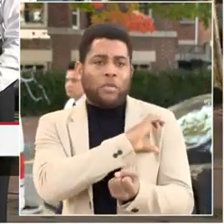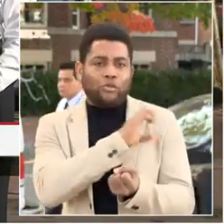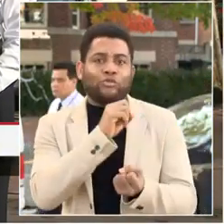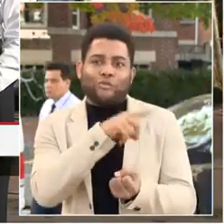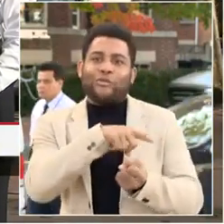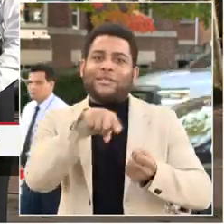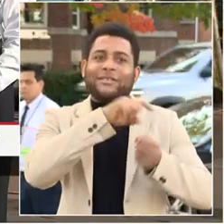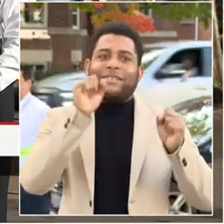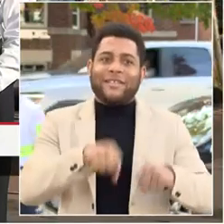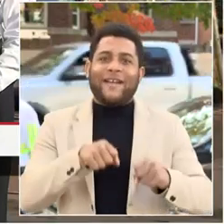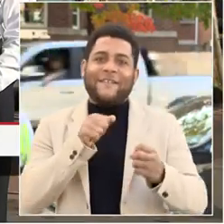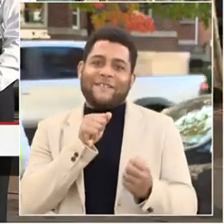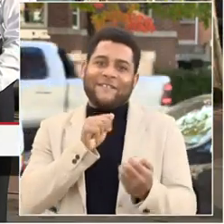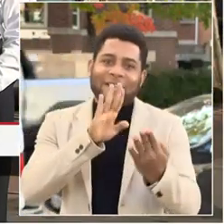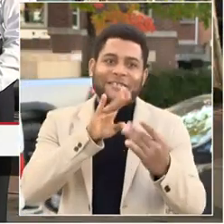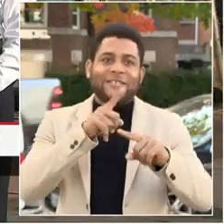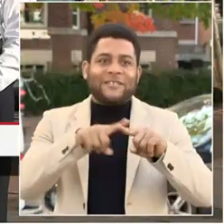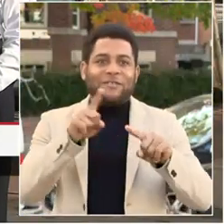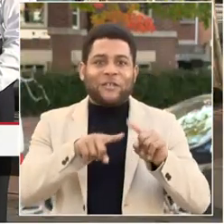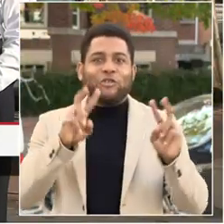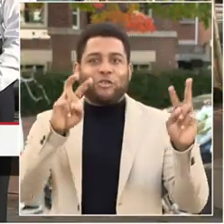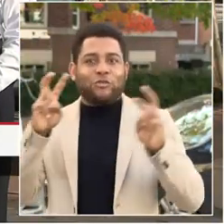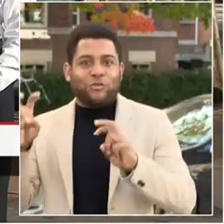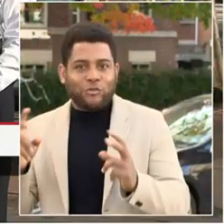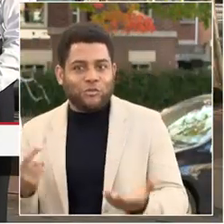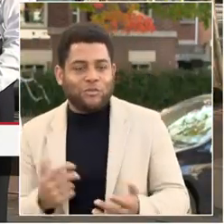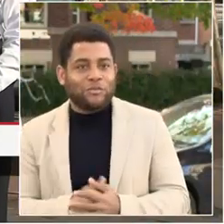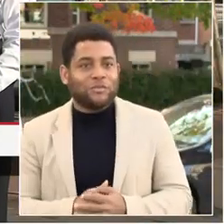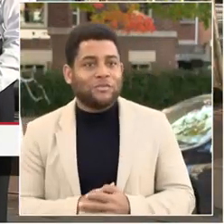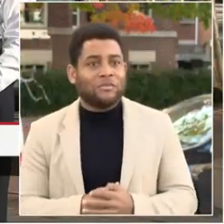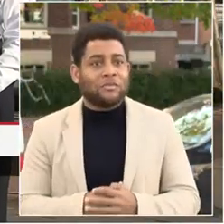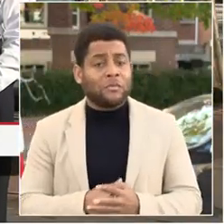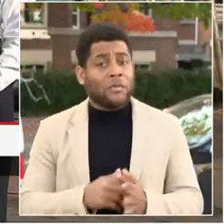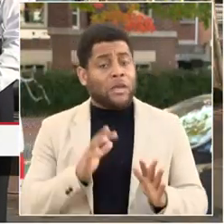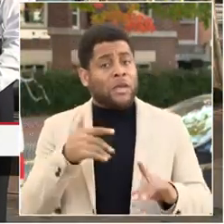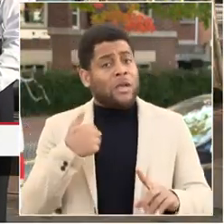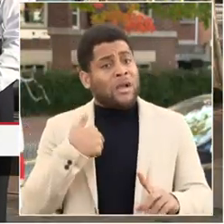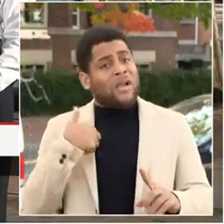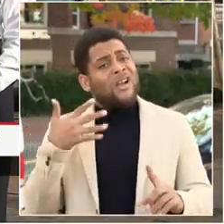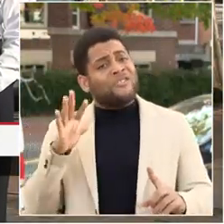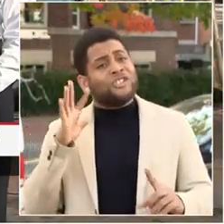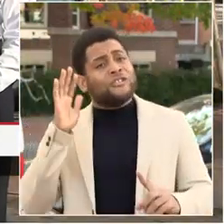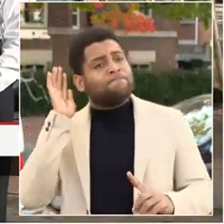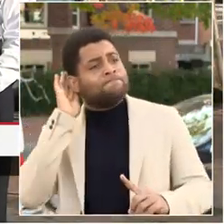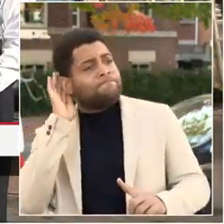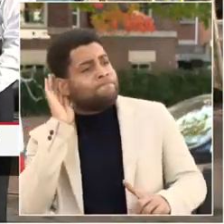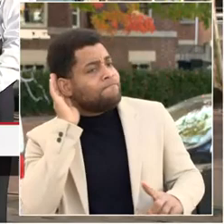heard from Mount Pleasant neighbors and businesses, and they include